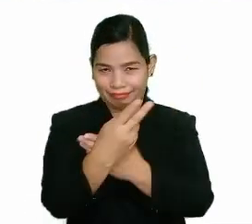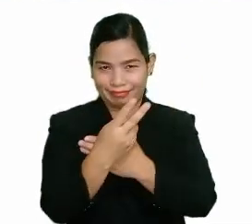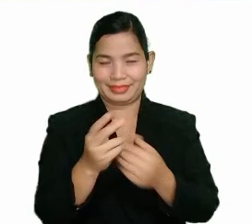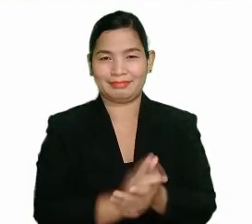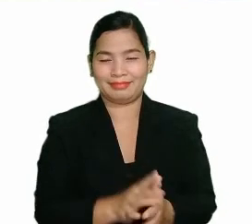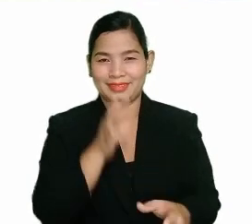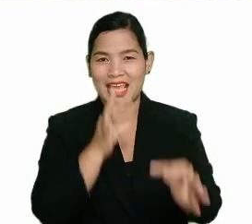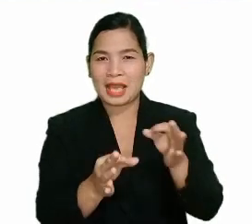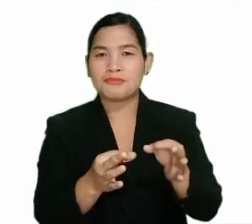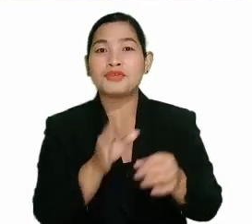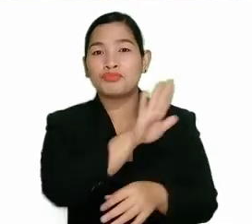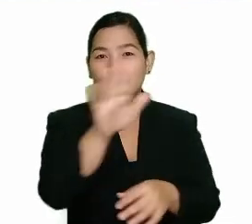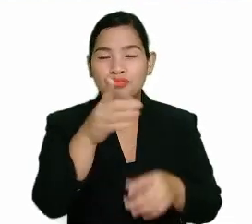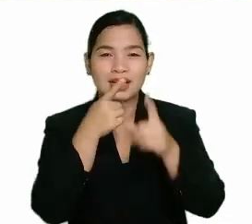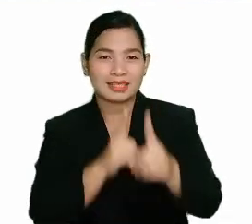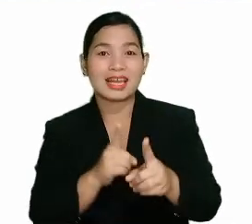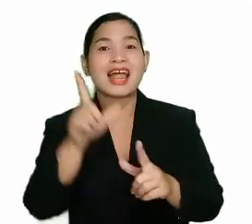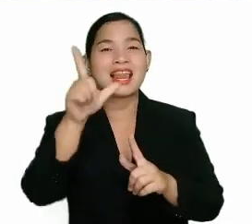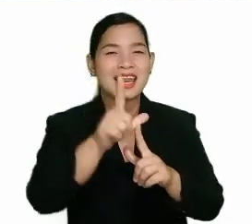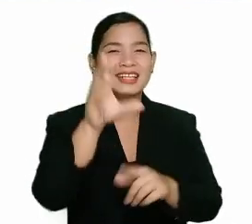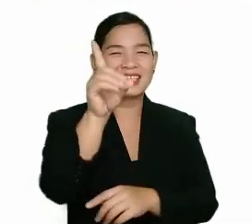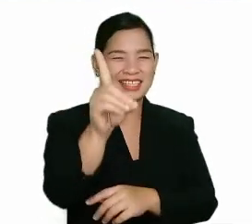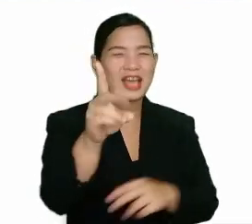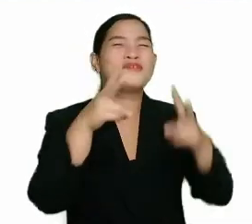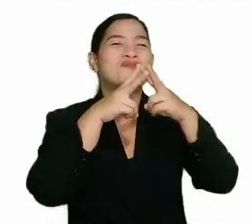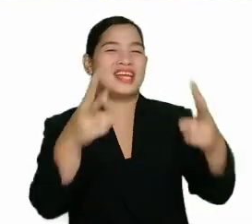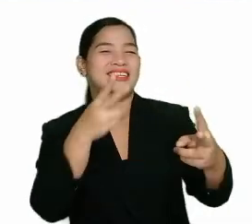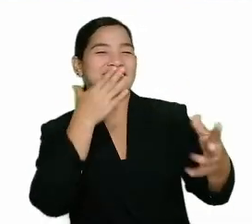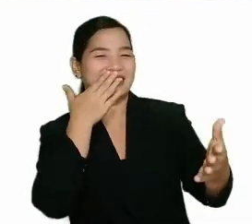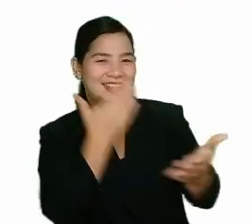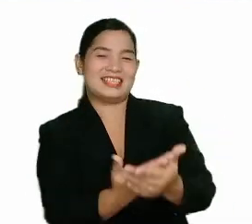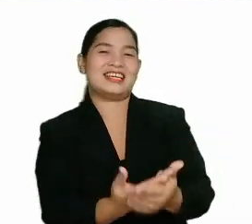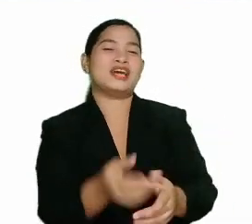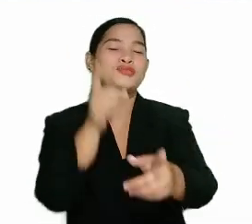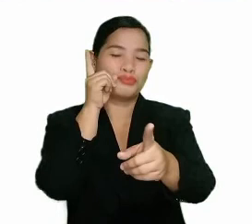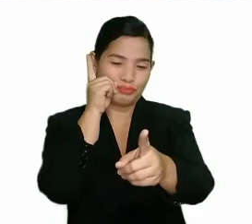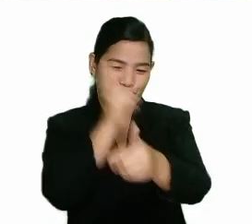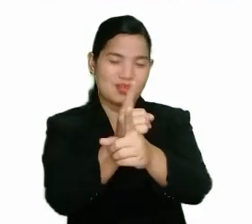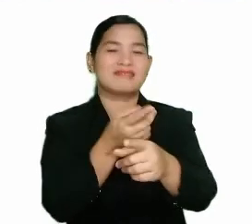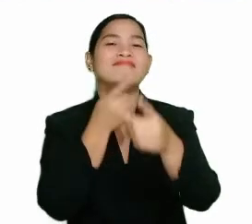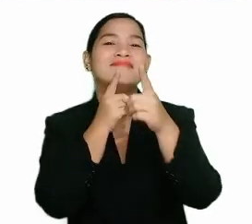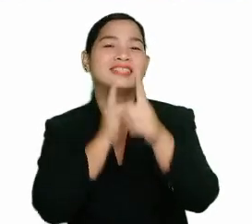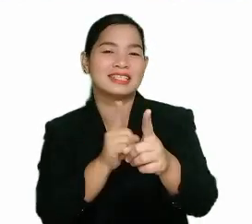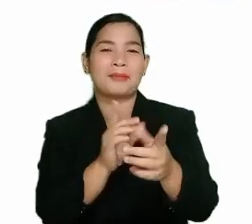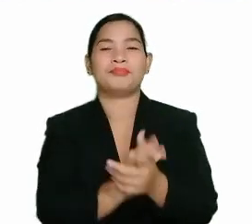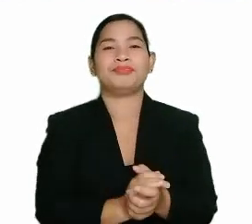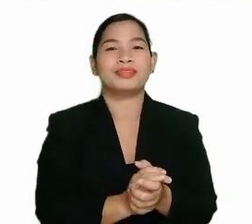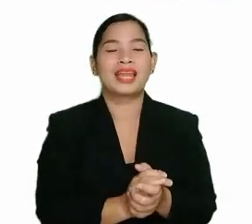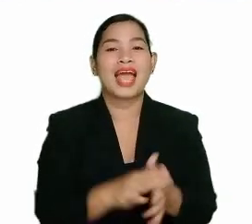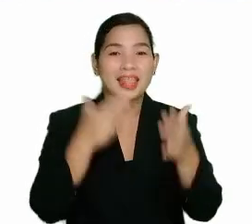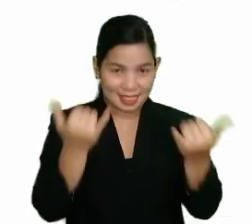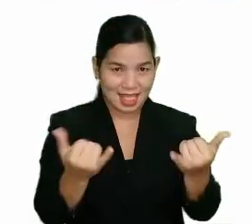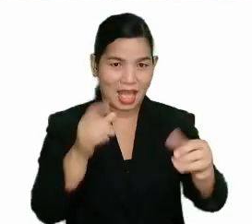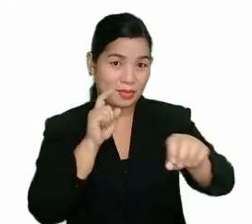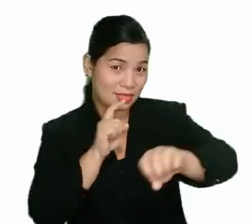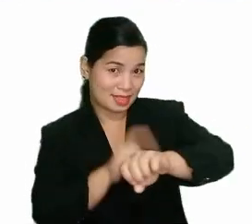If you answered letter D, then good job! You got the right answer. It is time for you